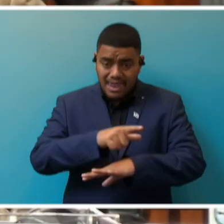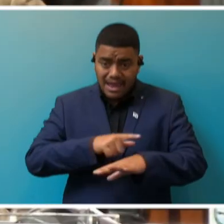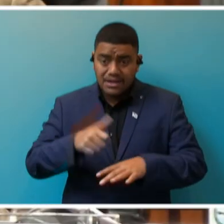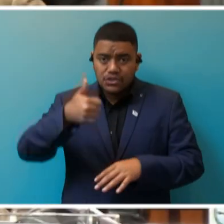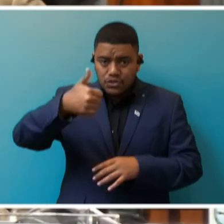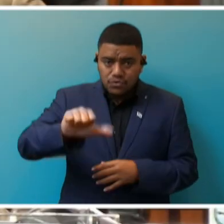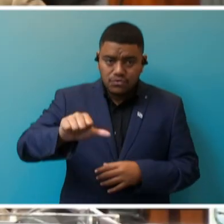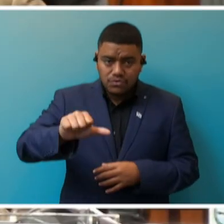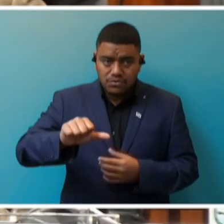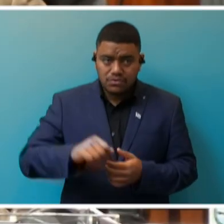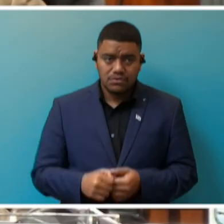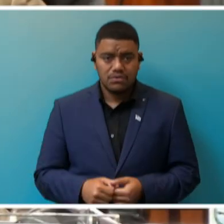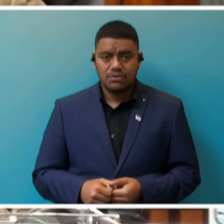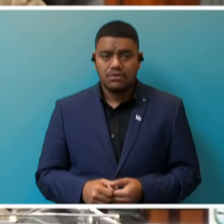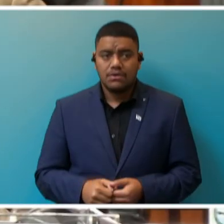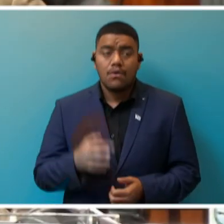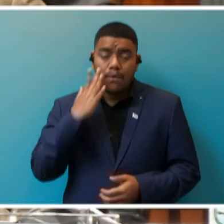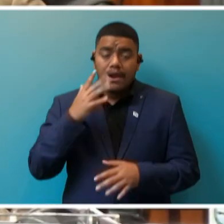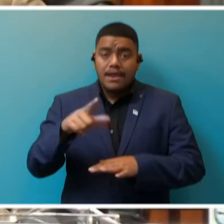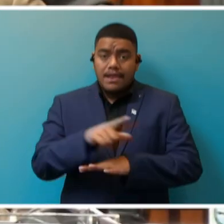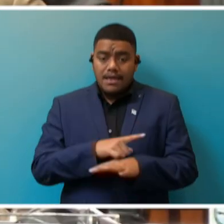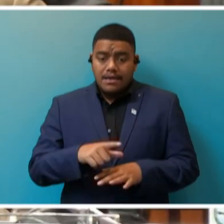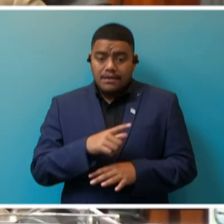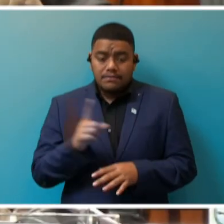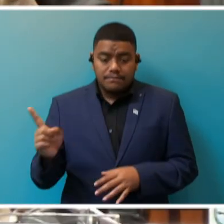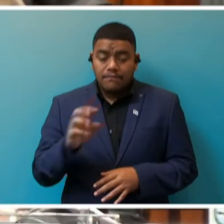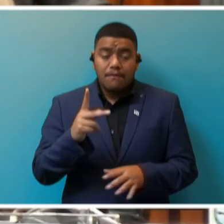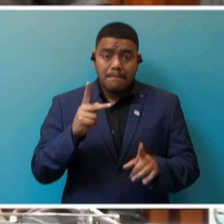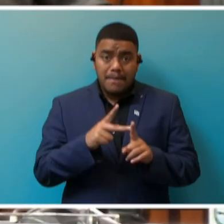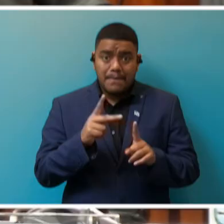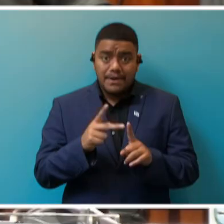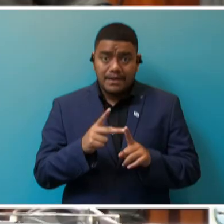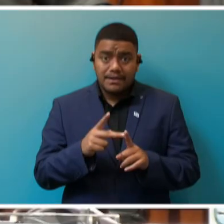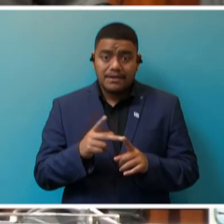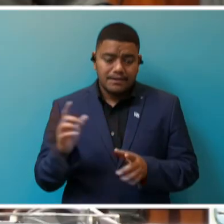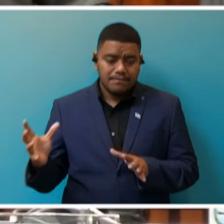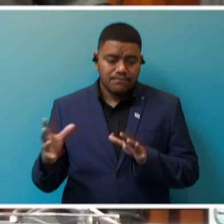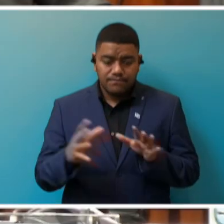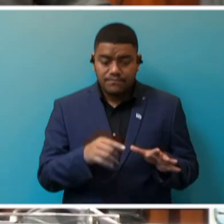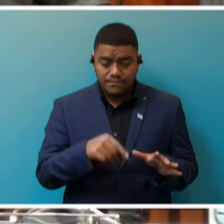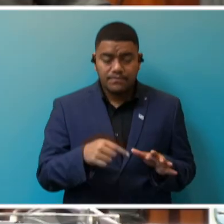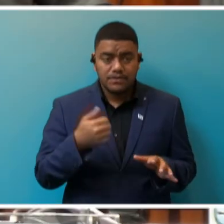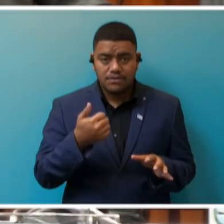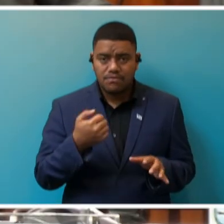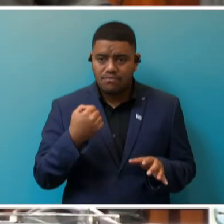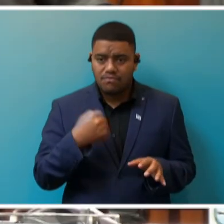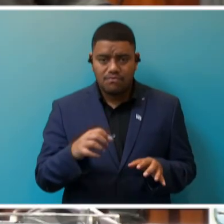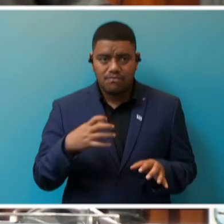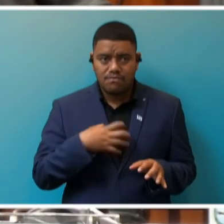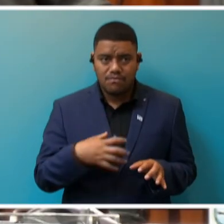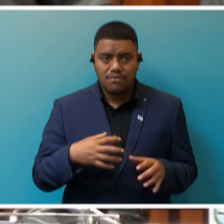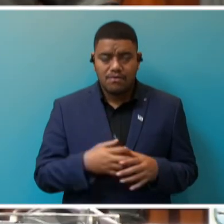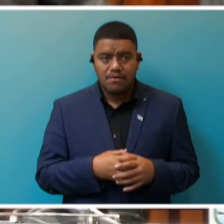use is no longer, when land acquired for public purposes are no longer required for